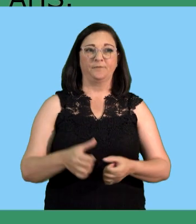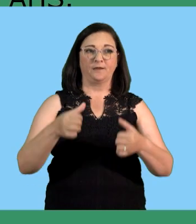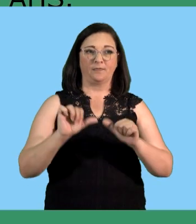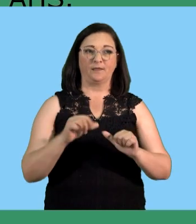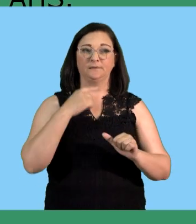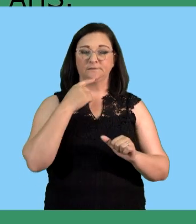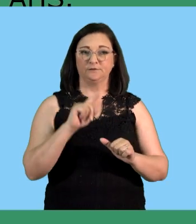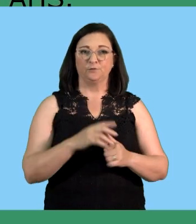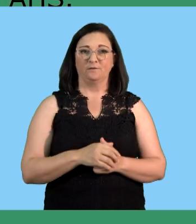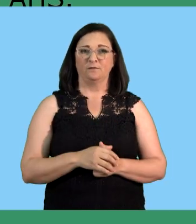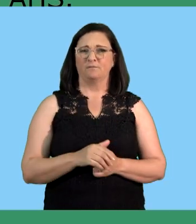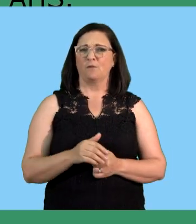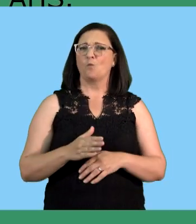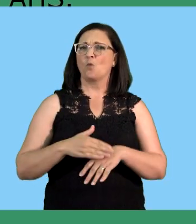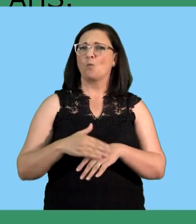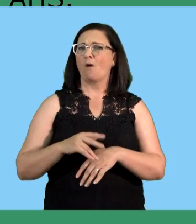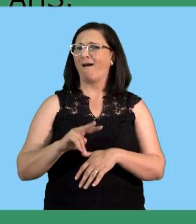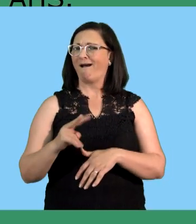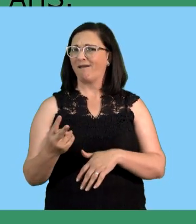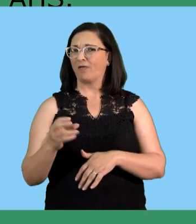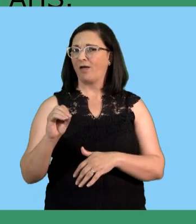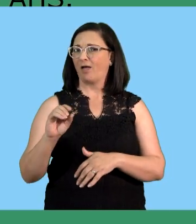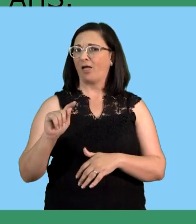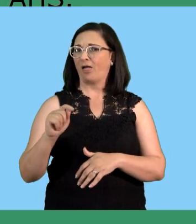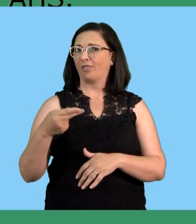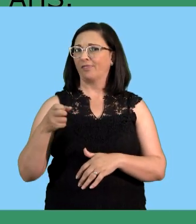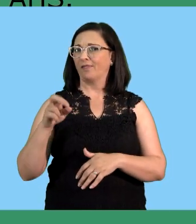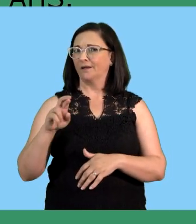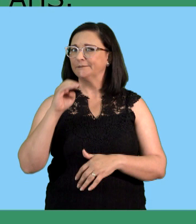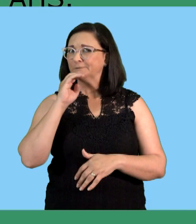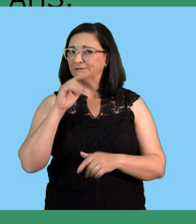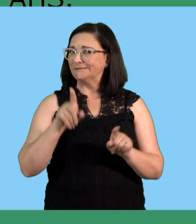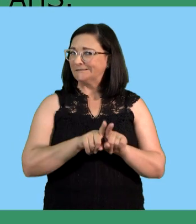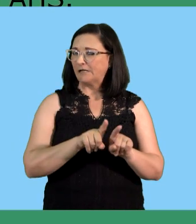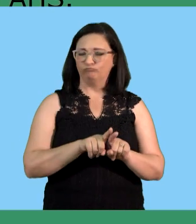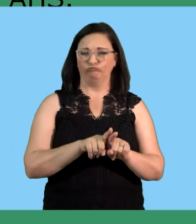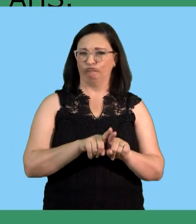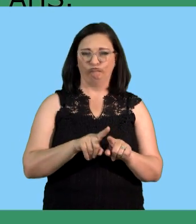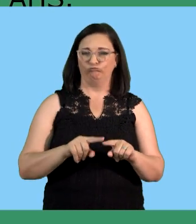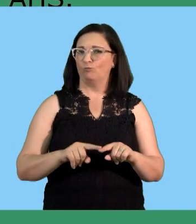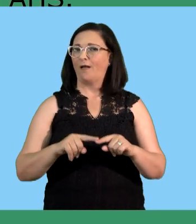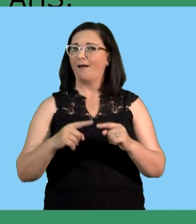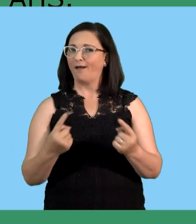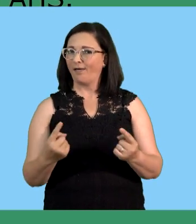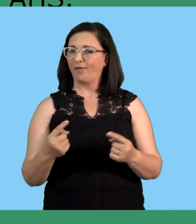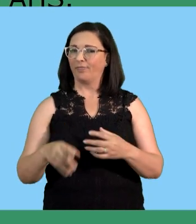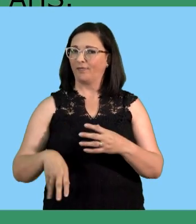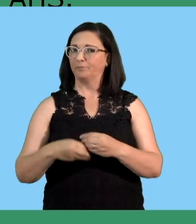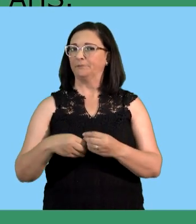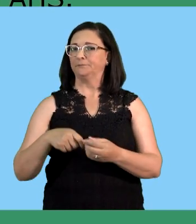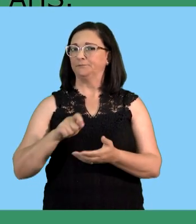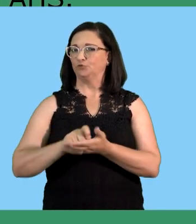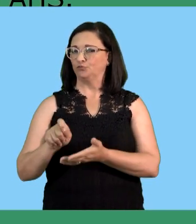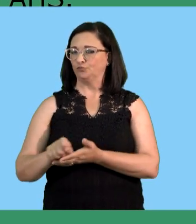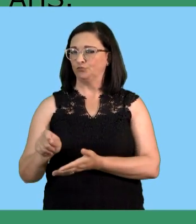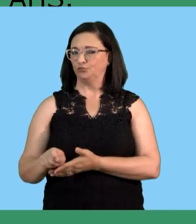it says on other placement procedure. When they say other, it means other than the ones that you are going to quote or the ones that